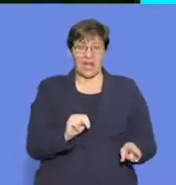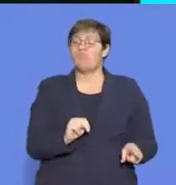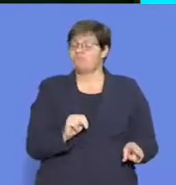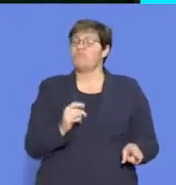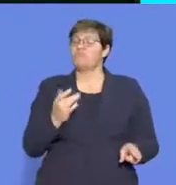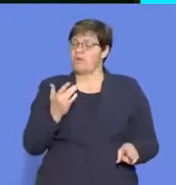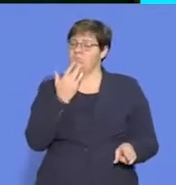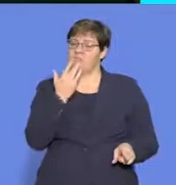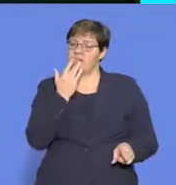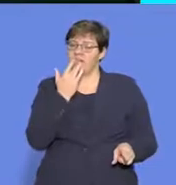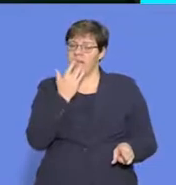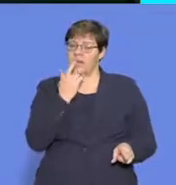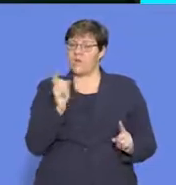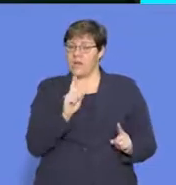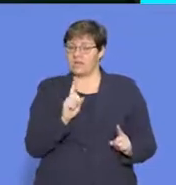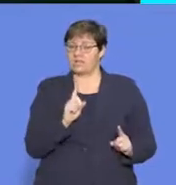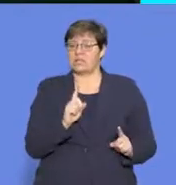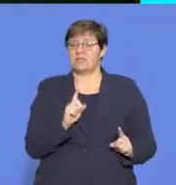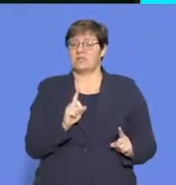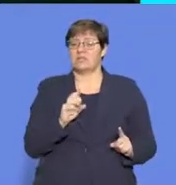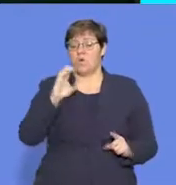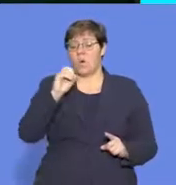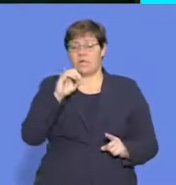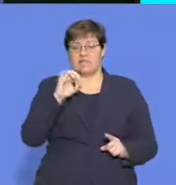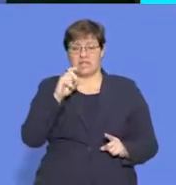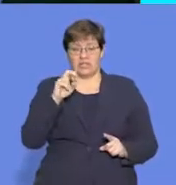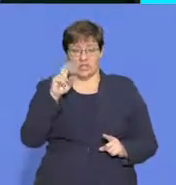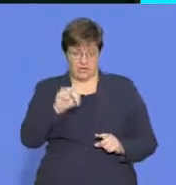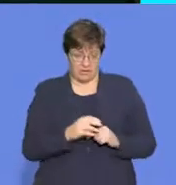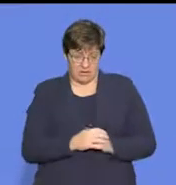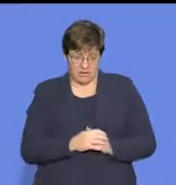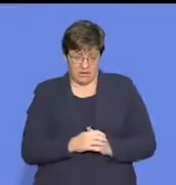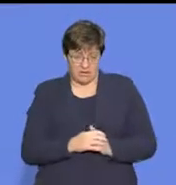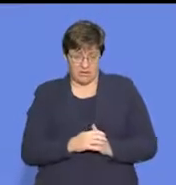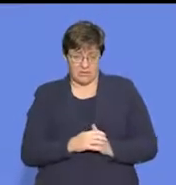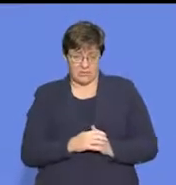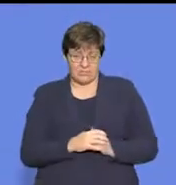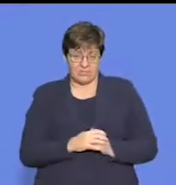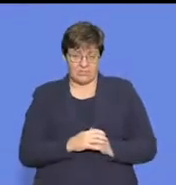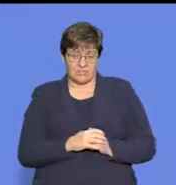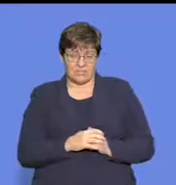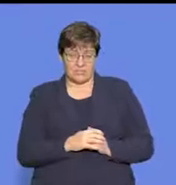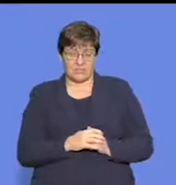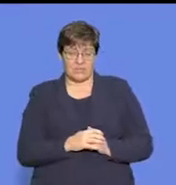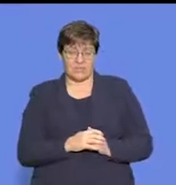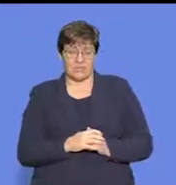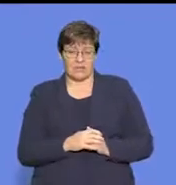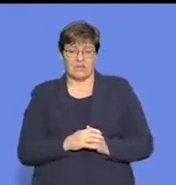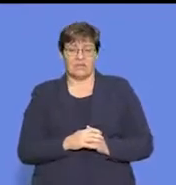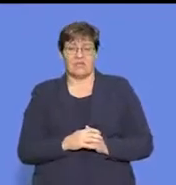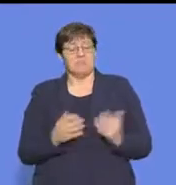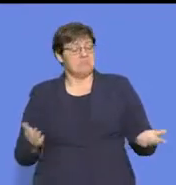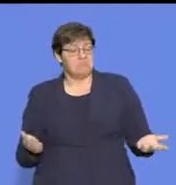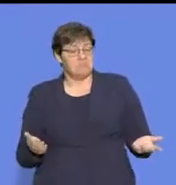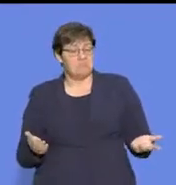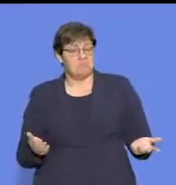it prefers undergoing oxidation. So zinc is a reducing agent. Now, in